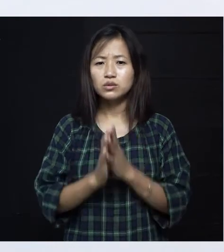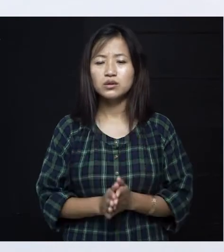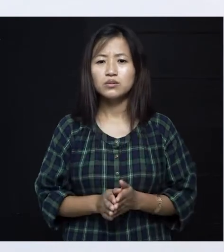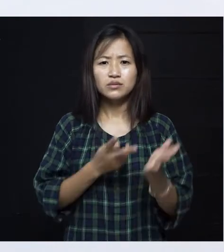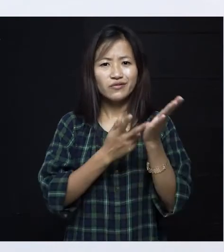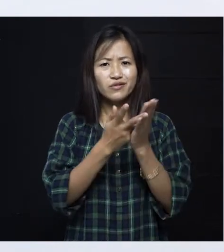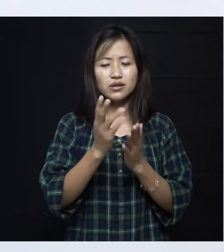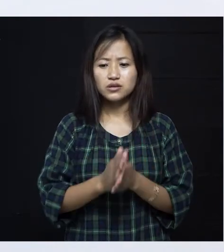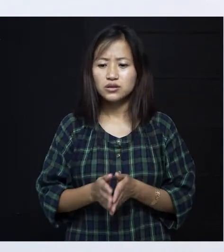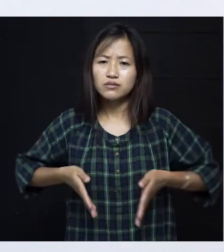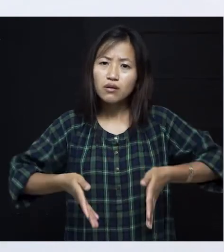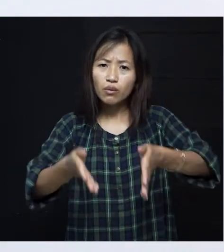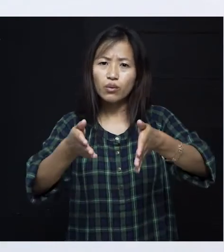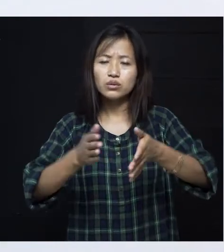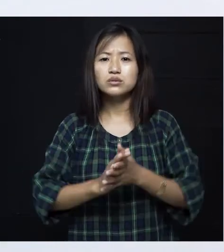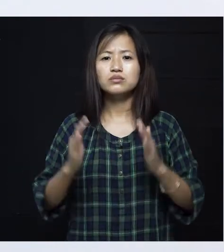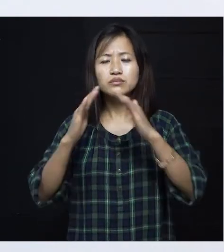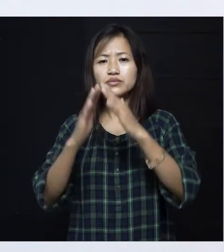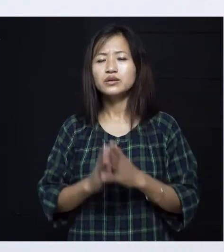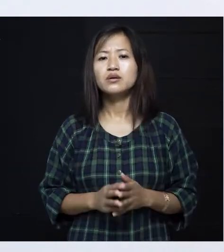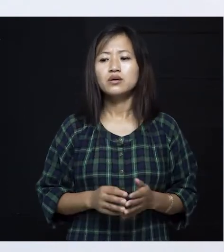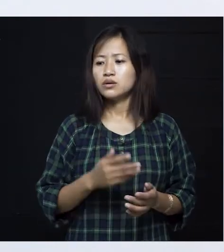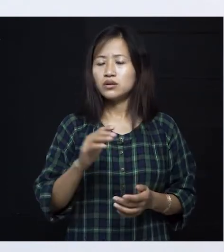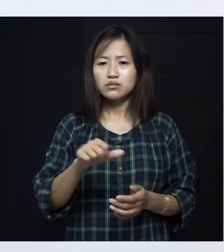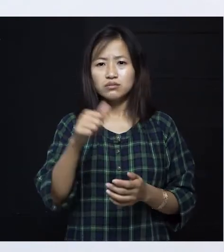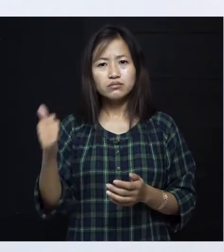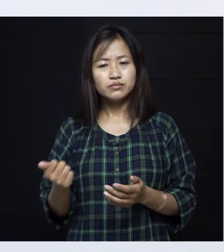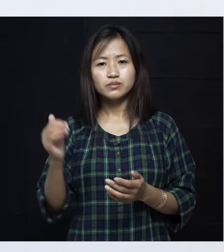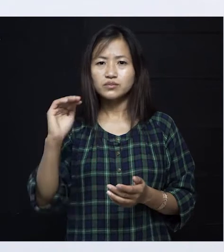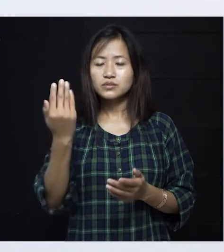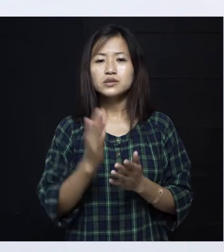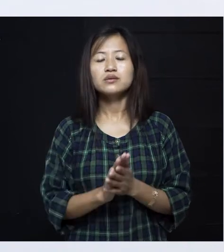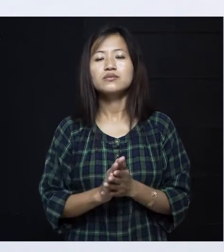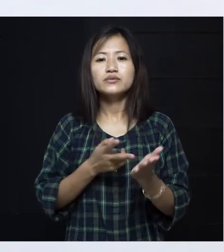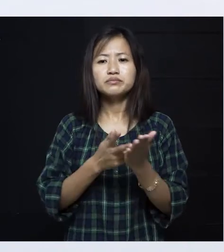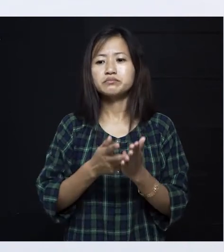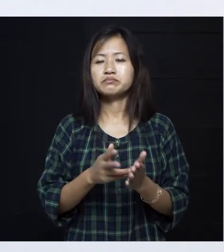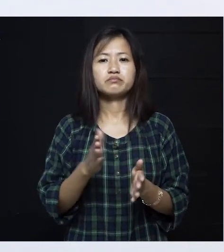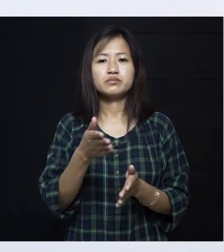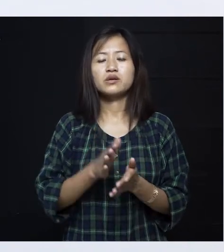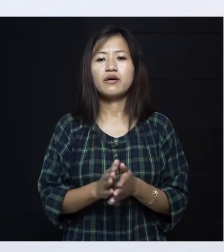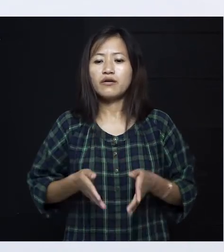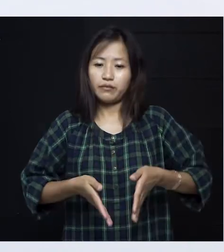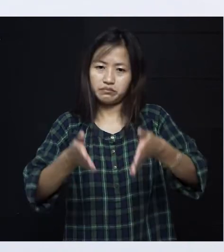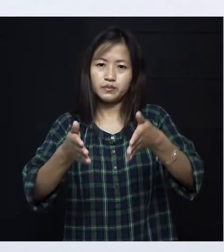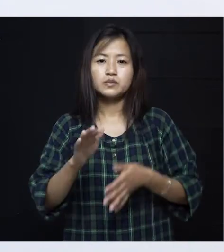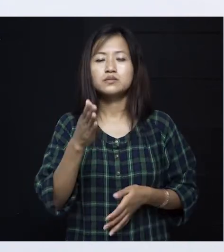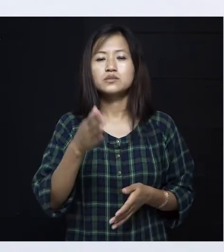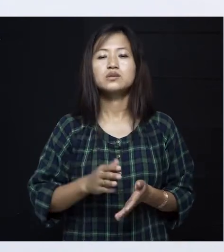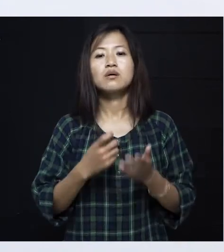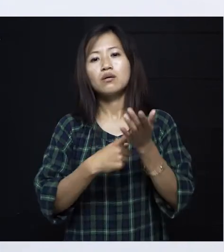okay, some of the villages, they don't even have road linking them with another village. So that